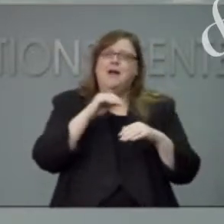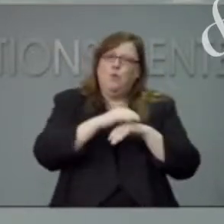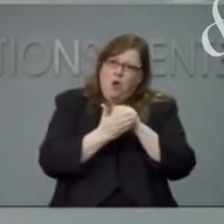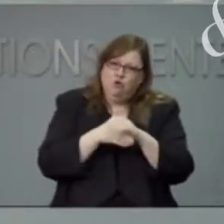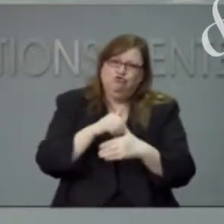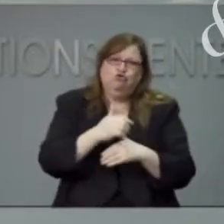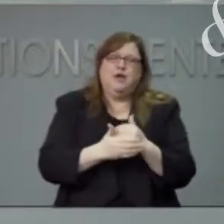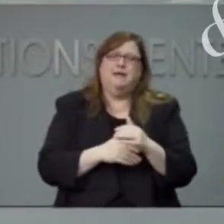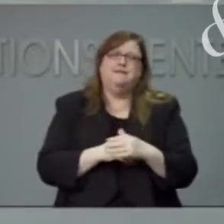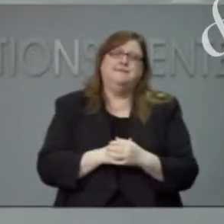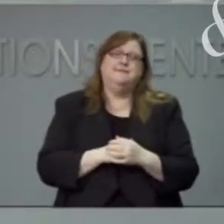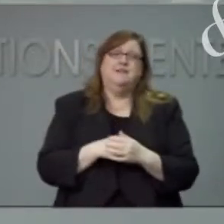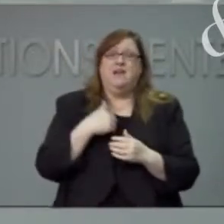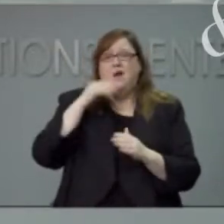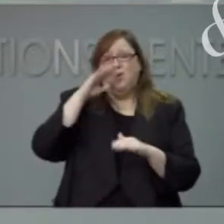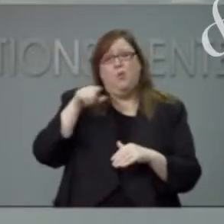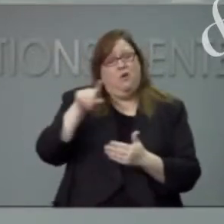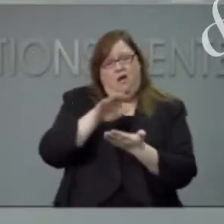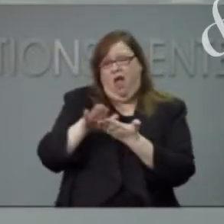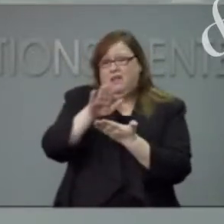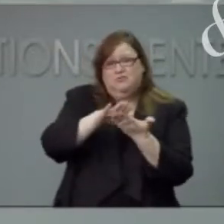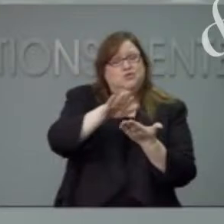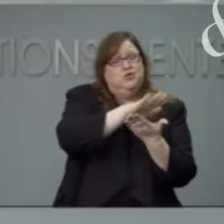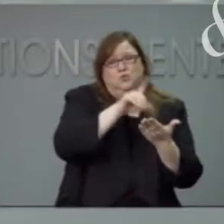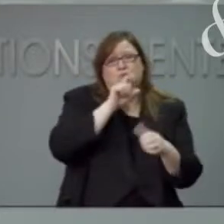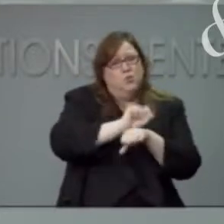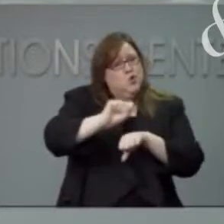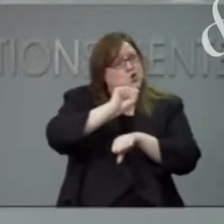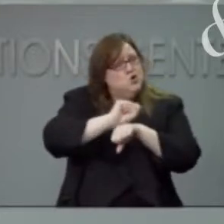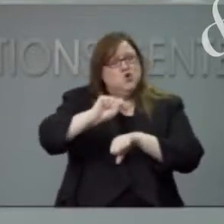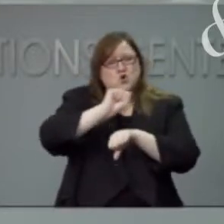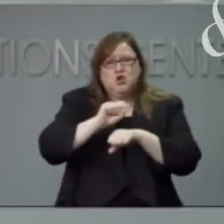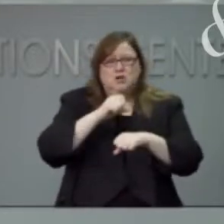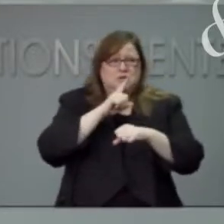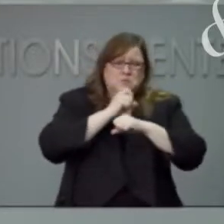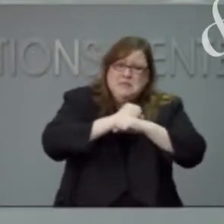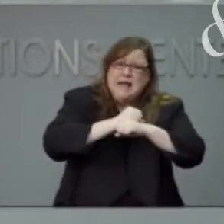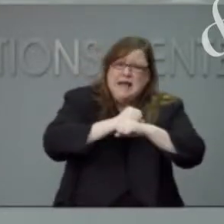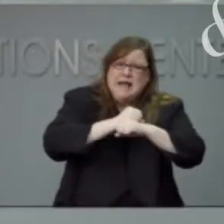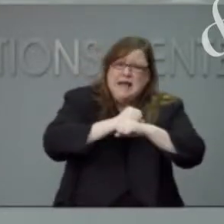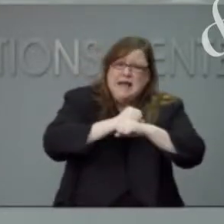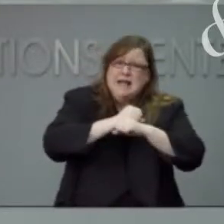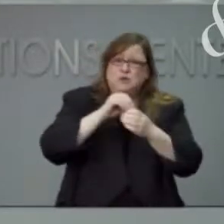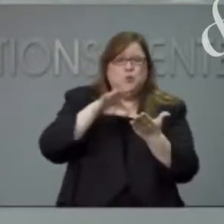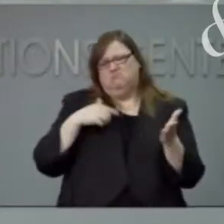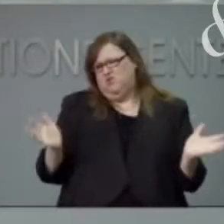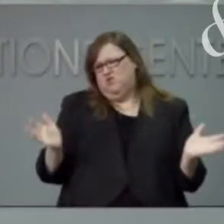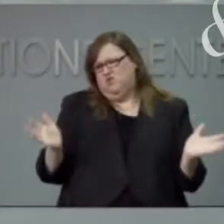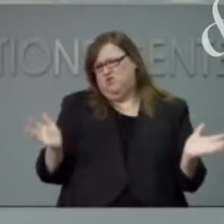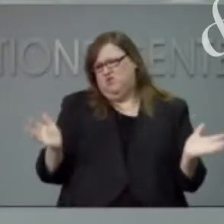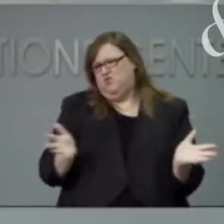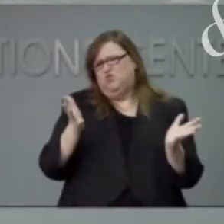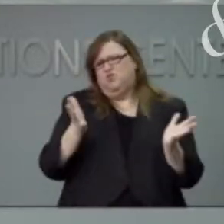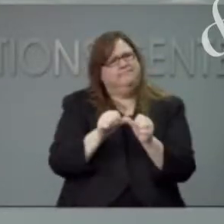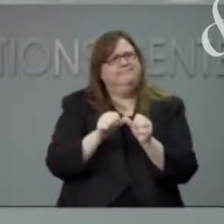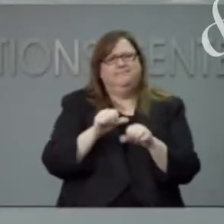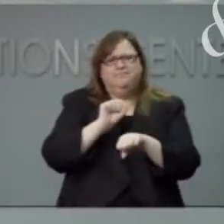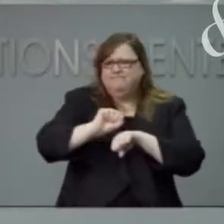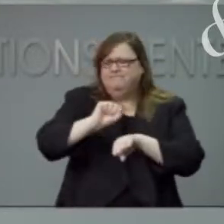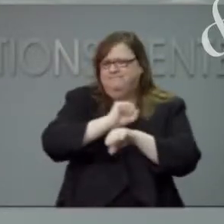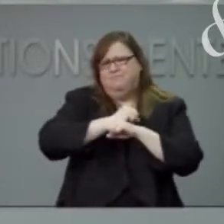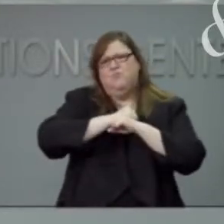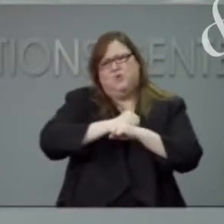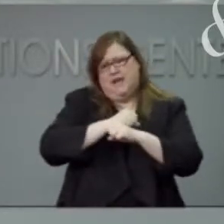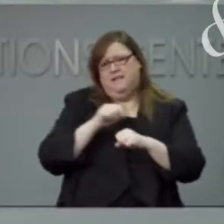hard on this, and I encourage all of them to make sure that they are being vigilant to those three W's and all of the principles within